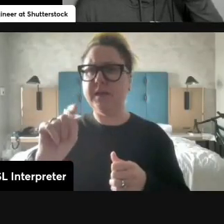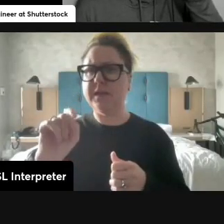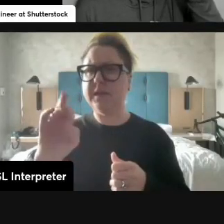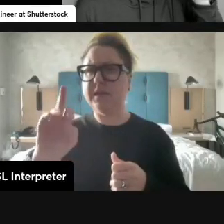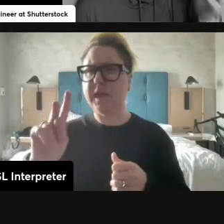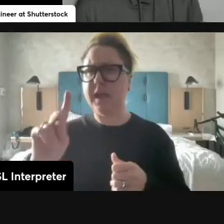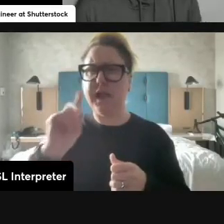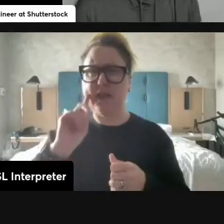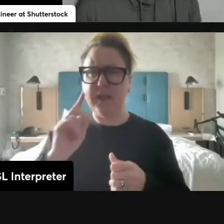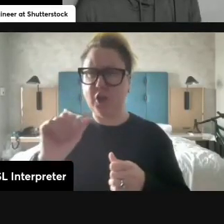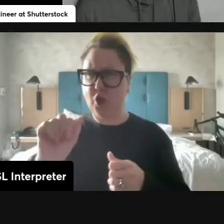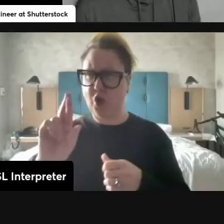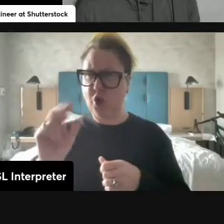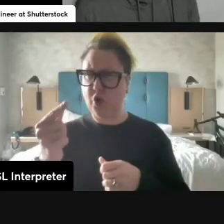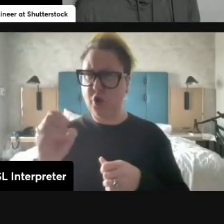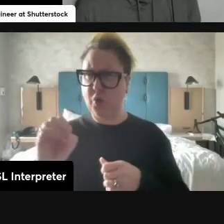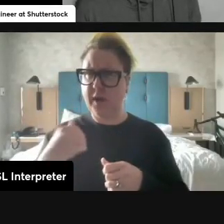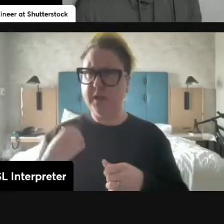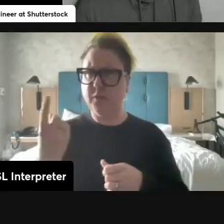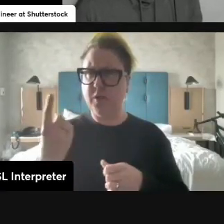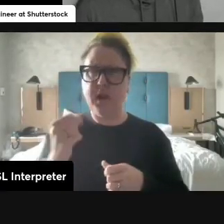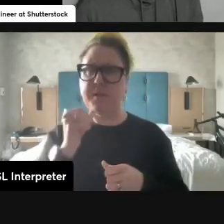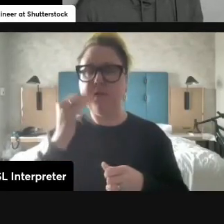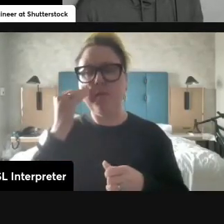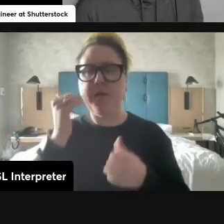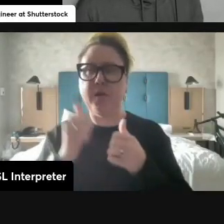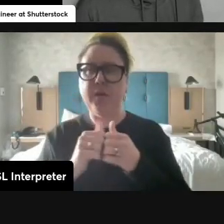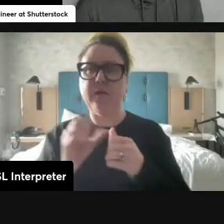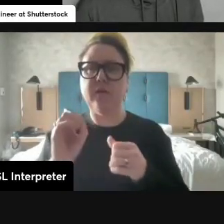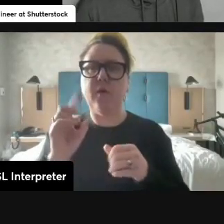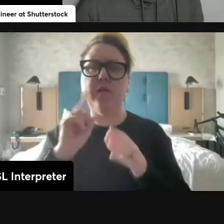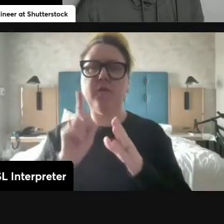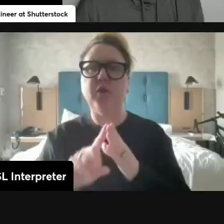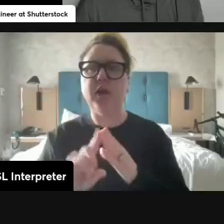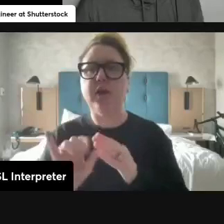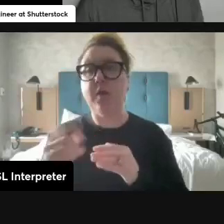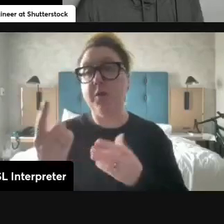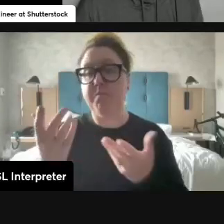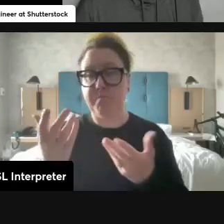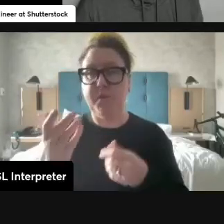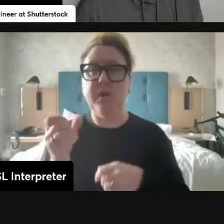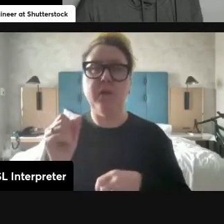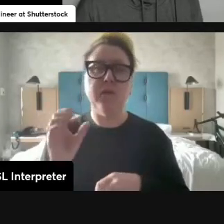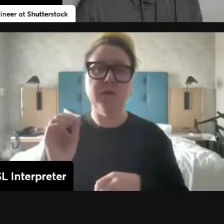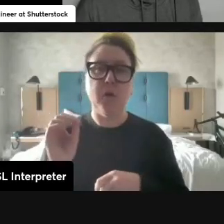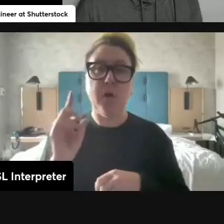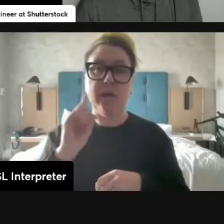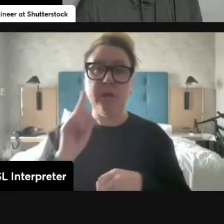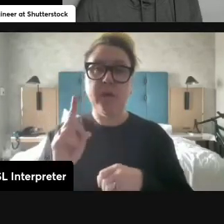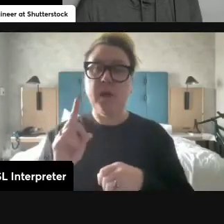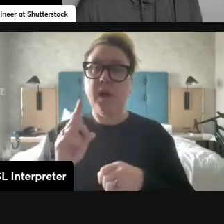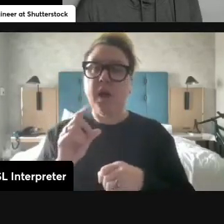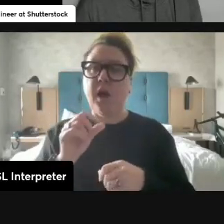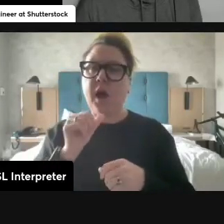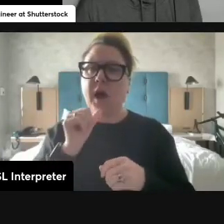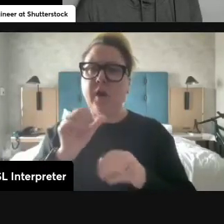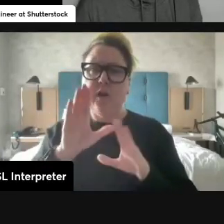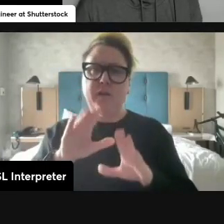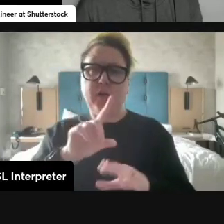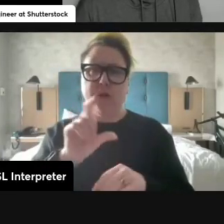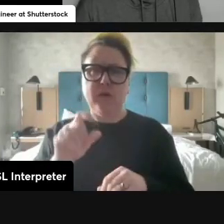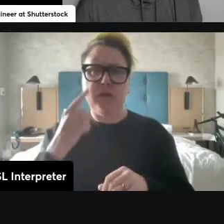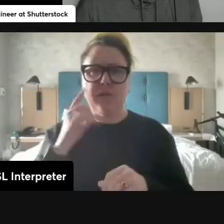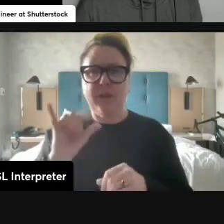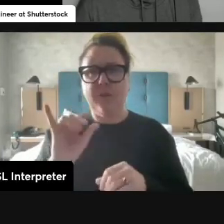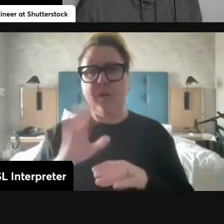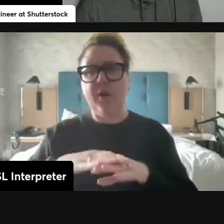one as well. That's one I'm not familiar with, so I'll have to look into that. So yeah, I don't think I have a great question for you on that one,